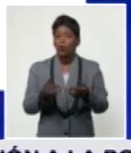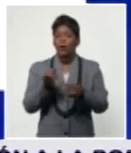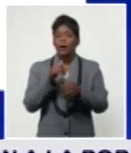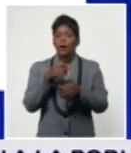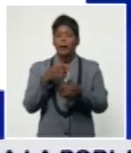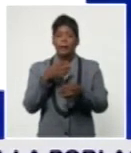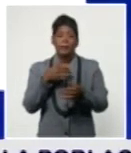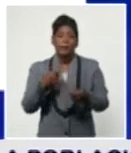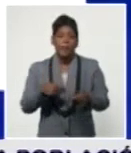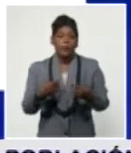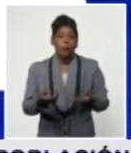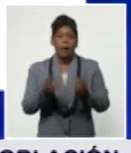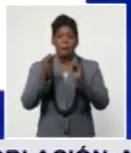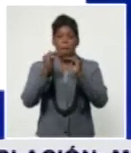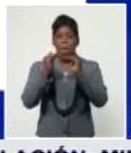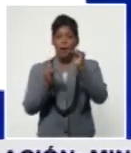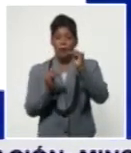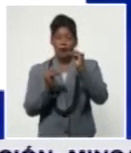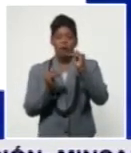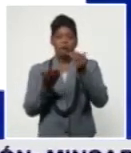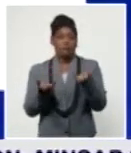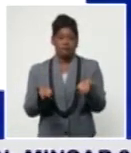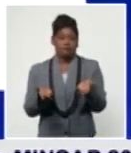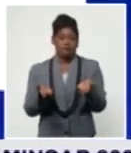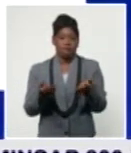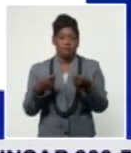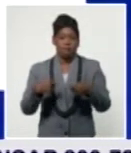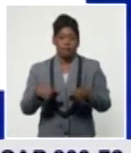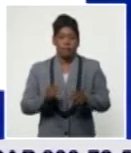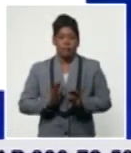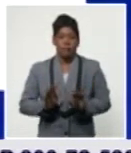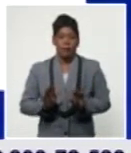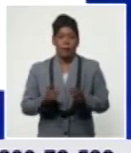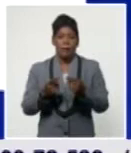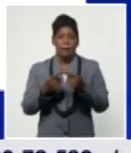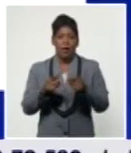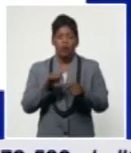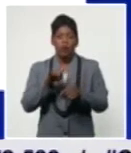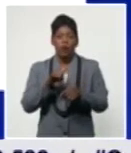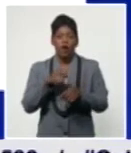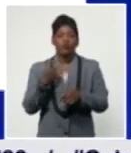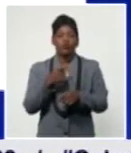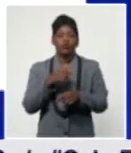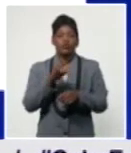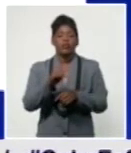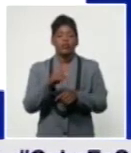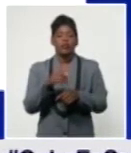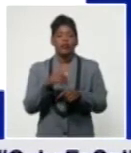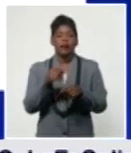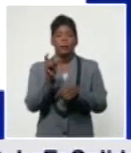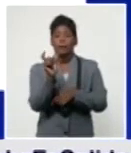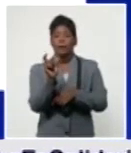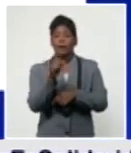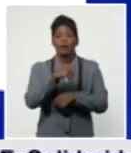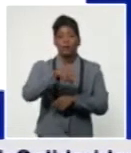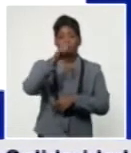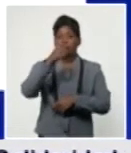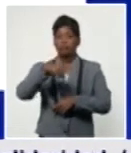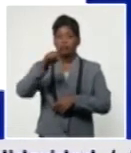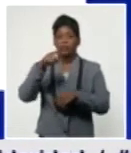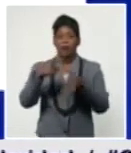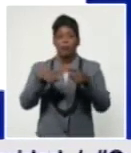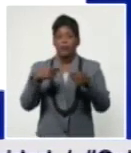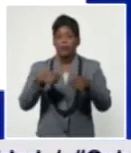diminishing, but that is not the case, and the numbers grow with each passing